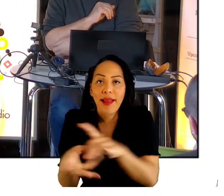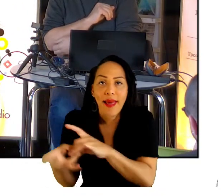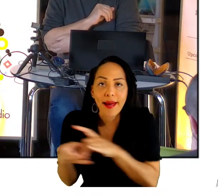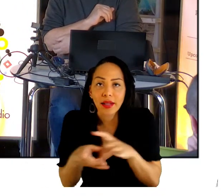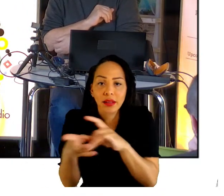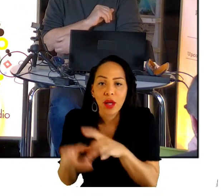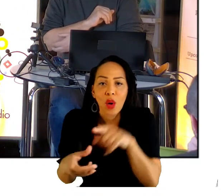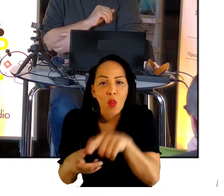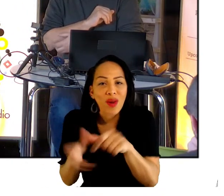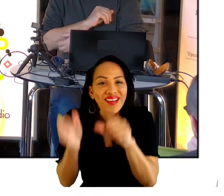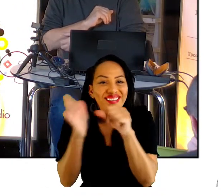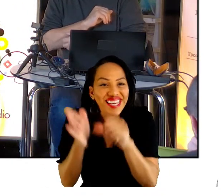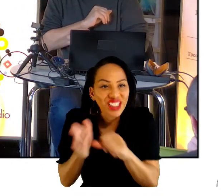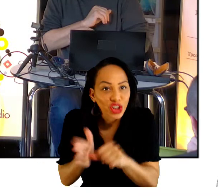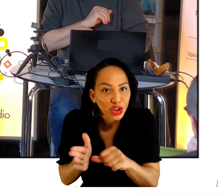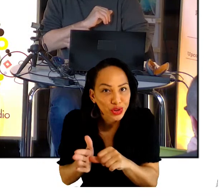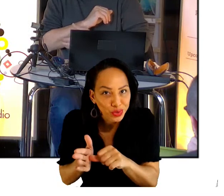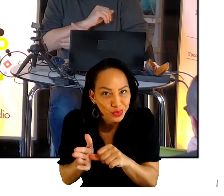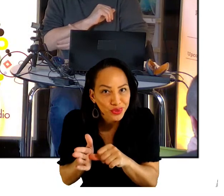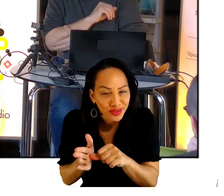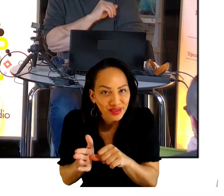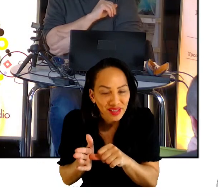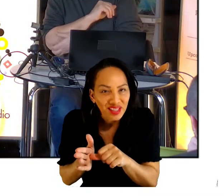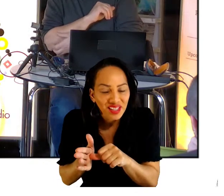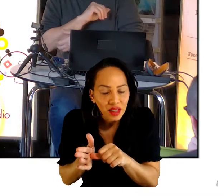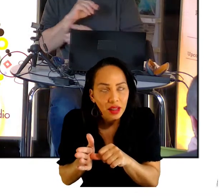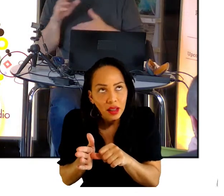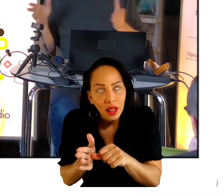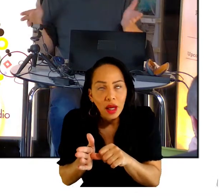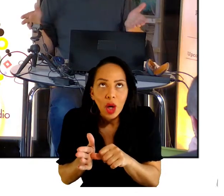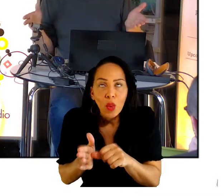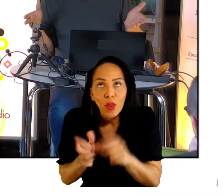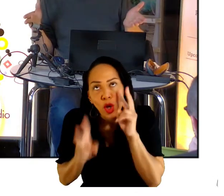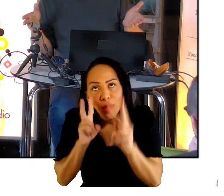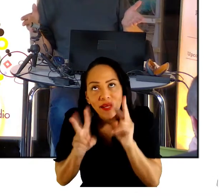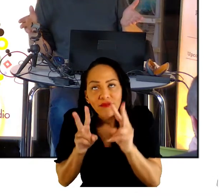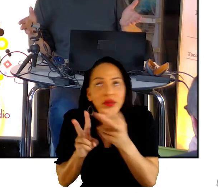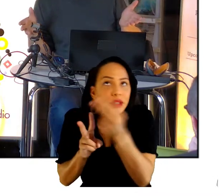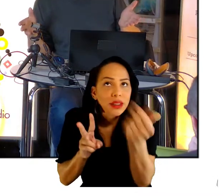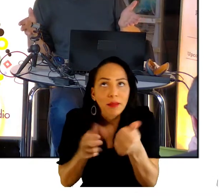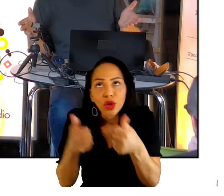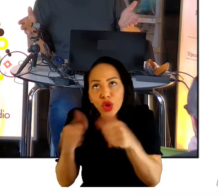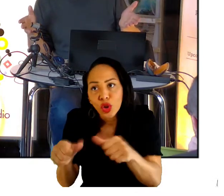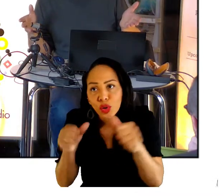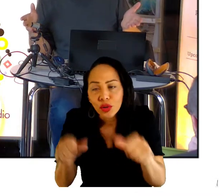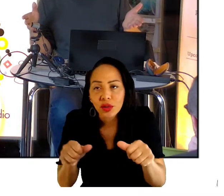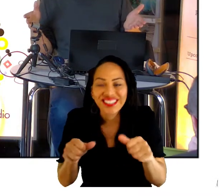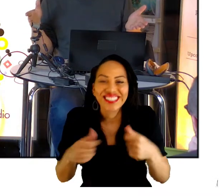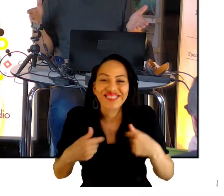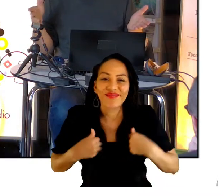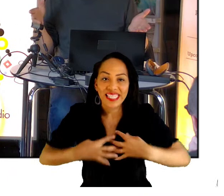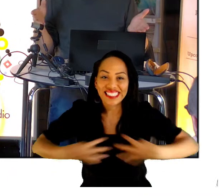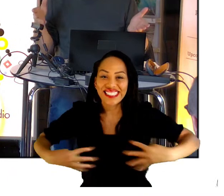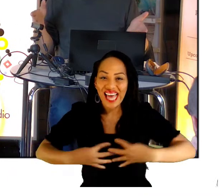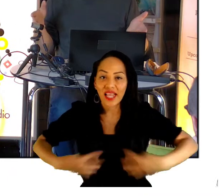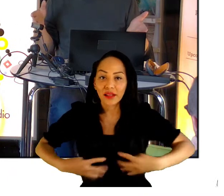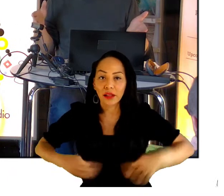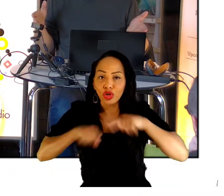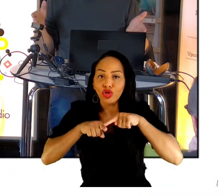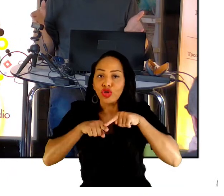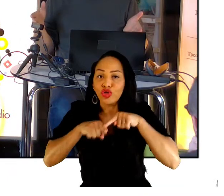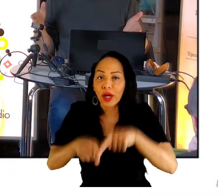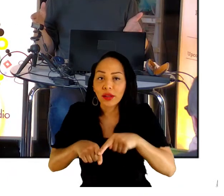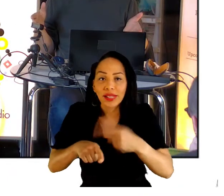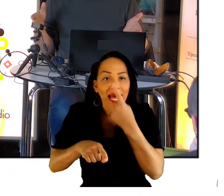you've seen, and one of the things that we're looking for solutions to, are skeleton trackers, motion trackers, which can cope with people